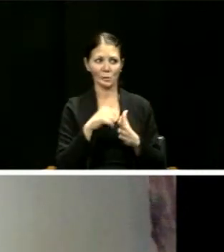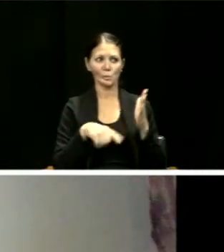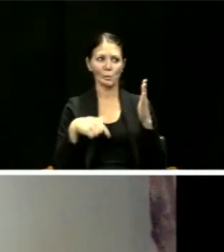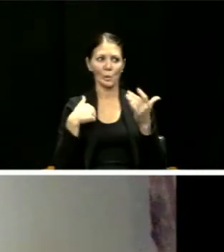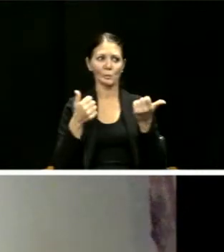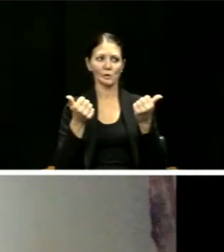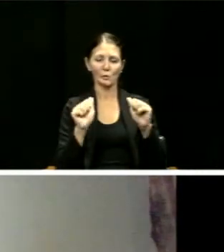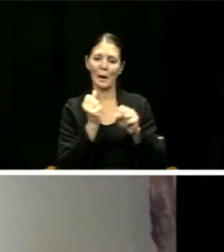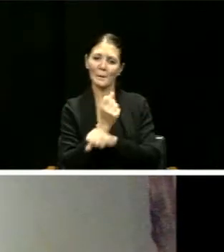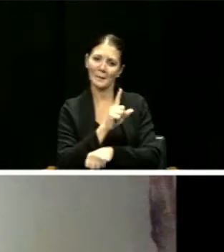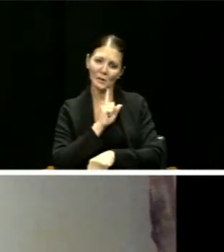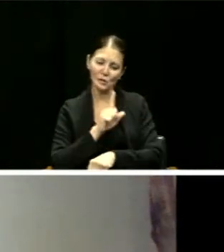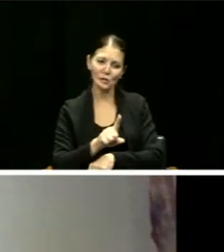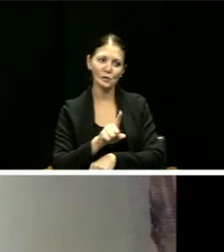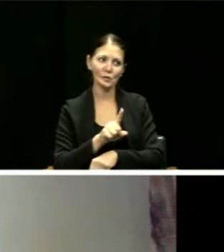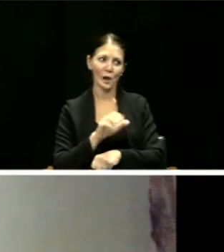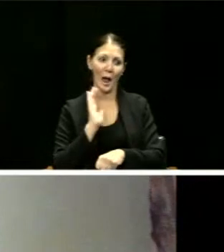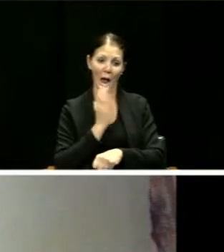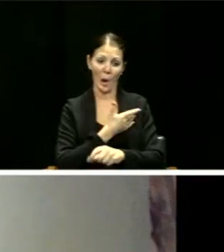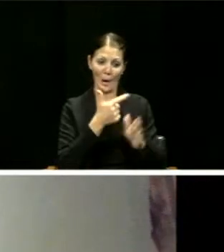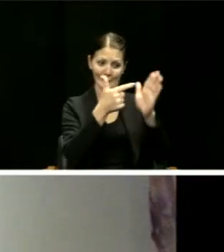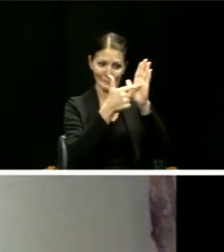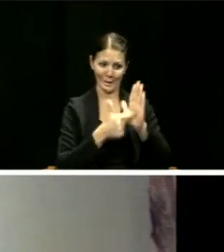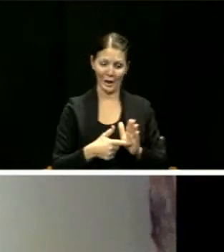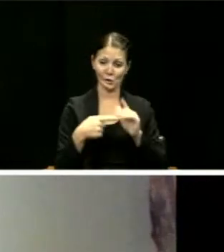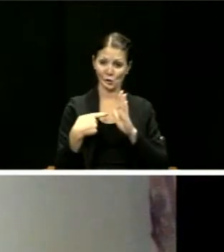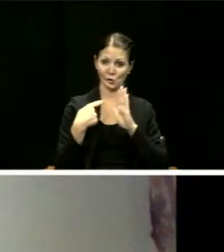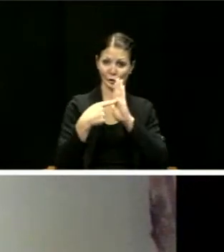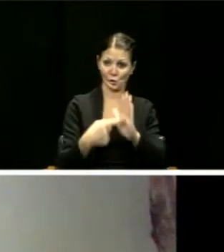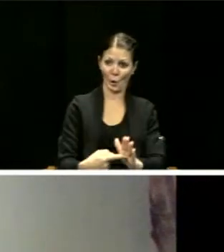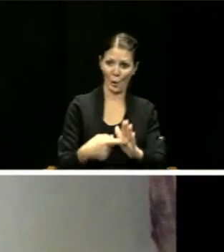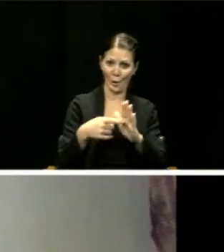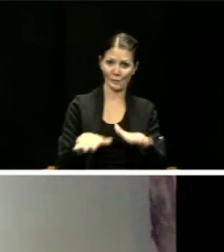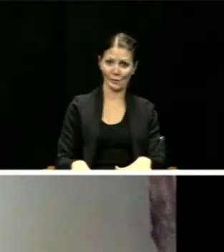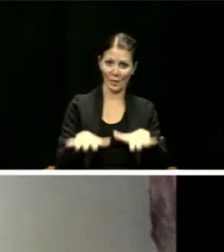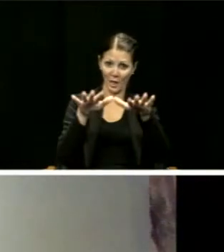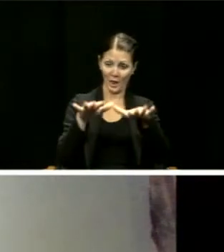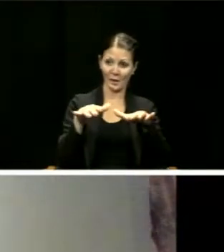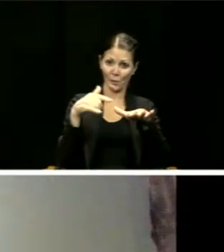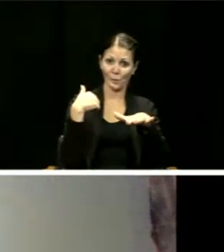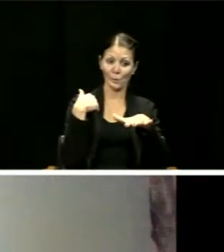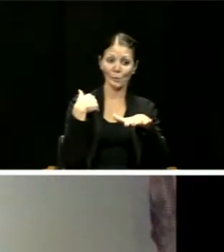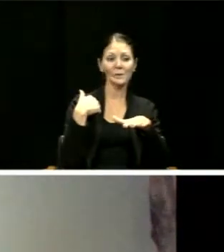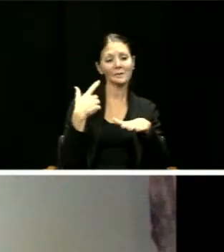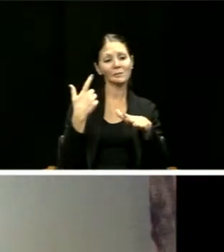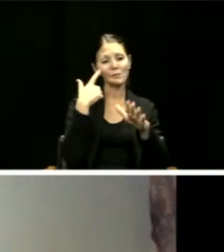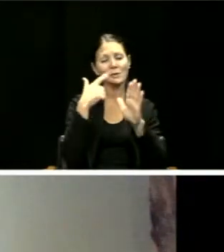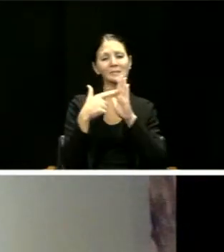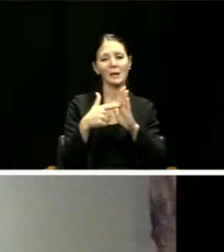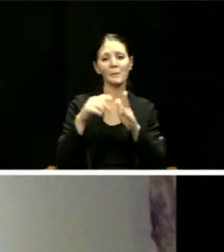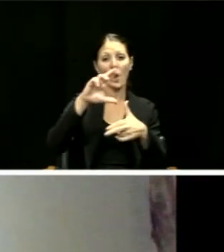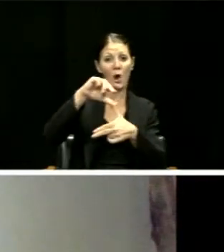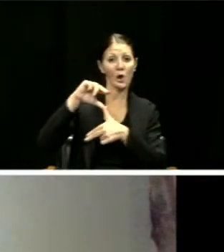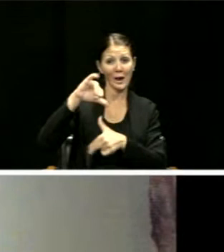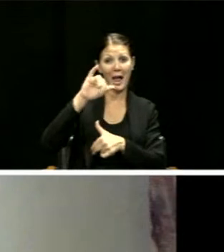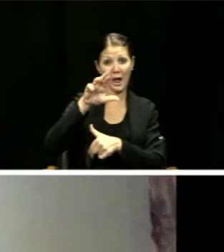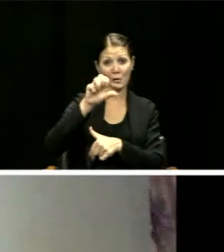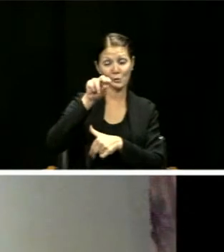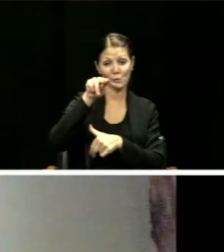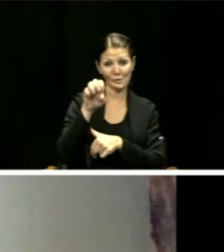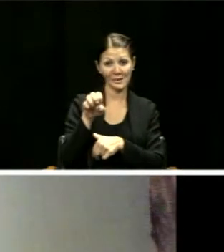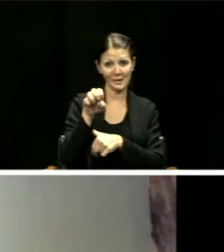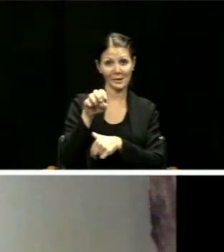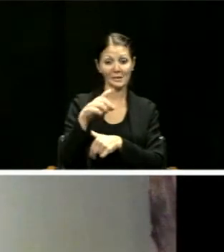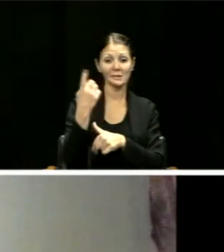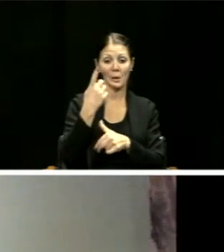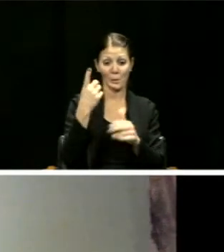just make sure that our model showed flooding during, when we modeled that storm, for example, Hurricane Irene, and